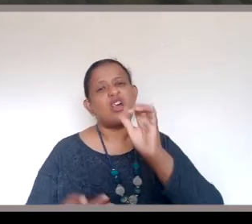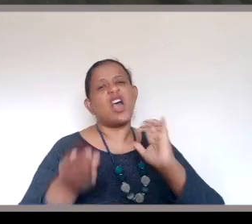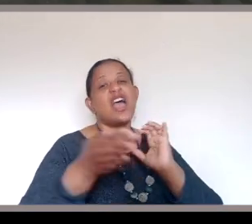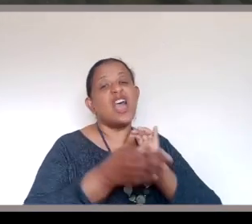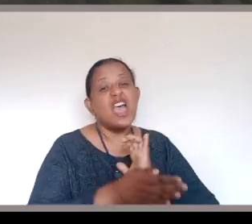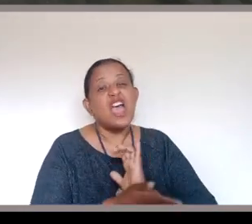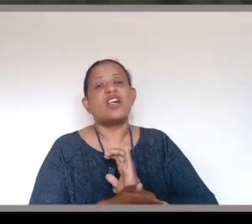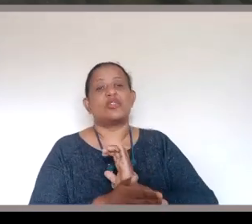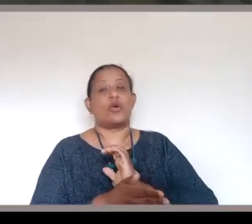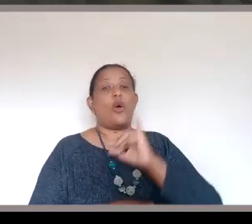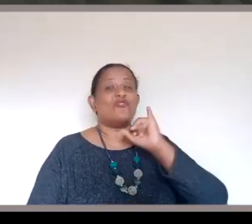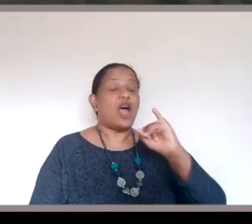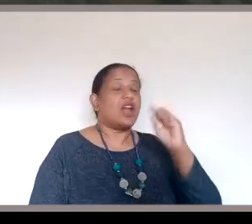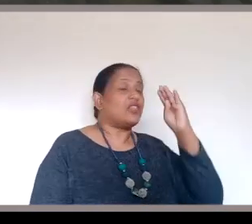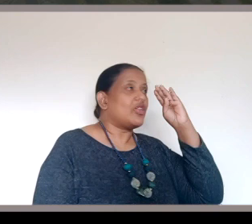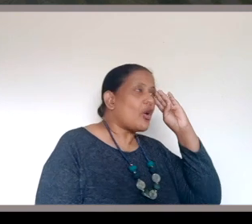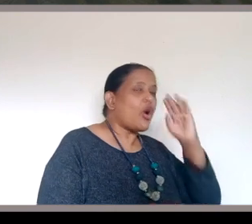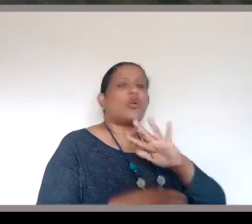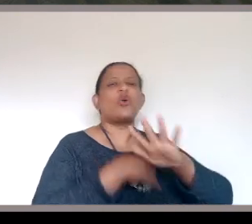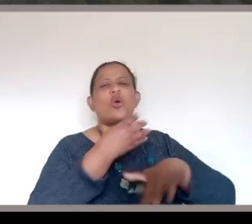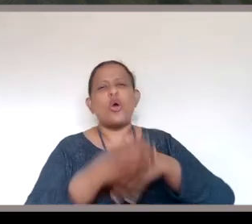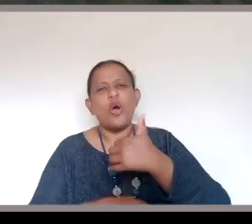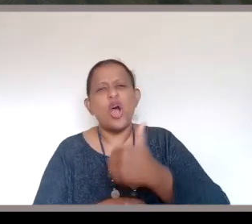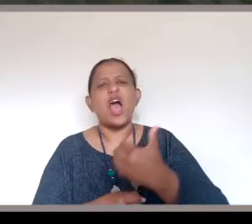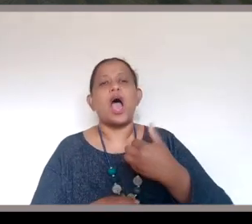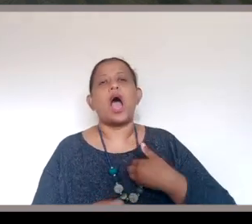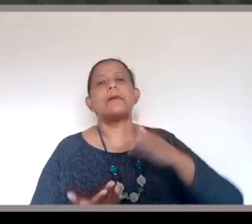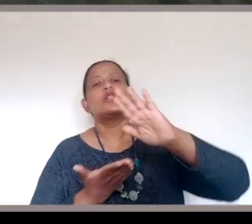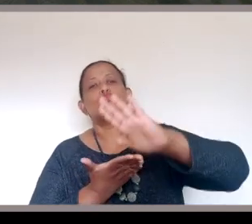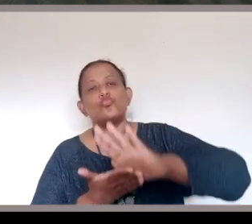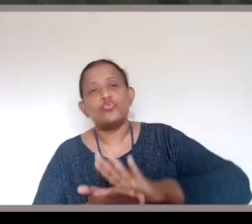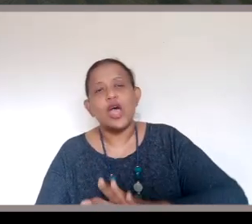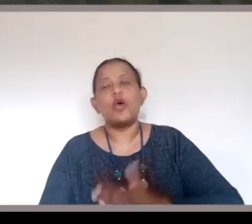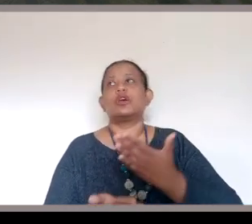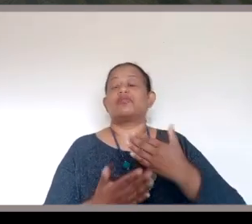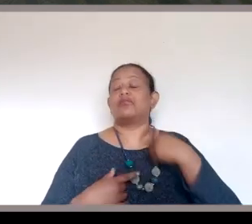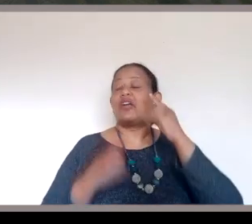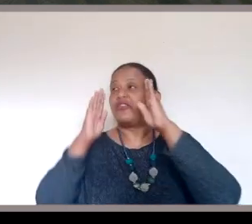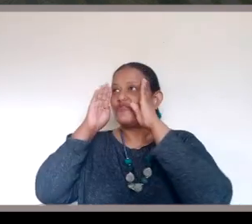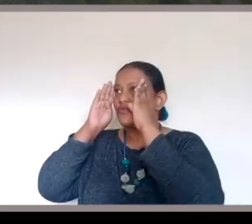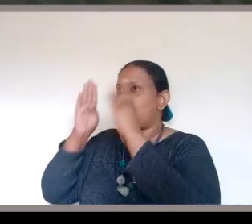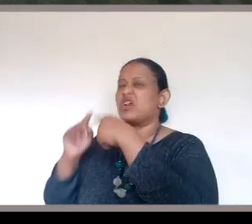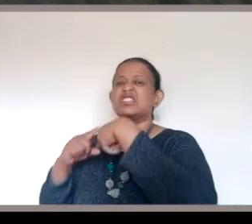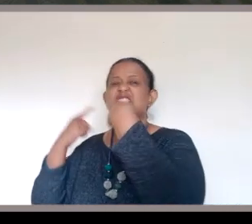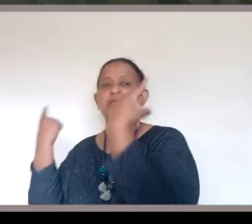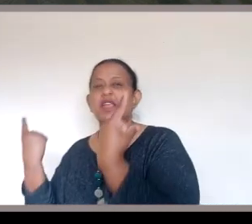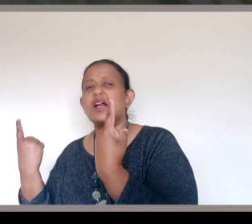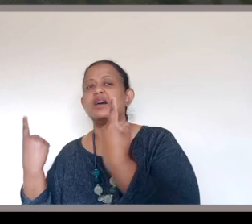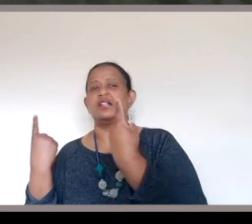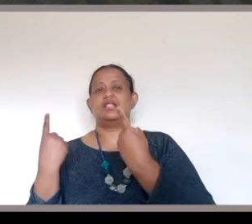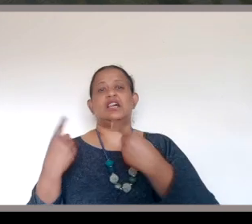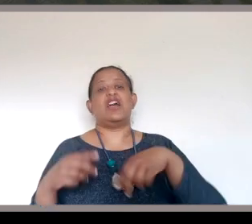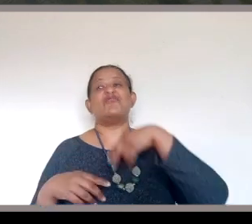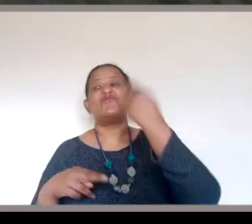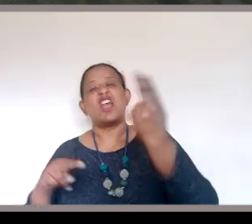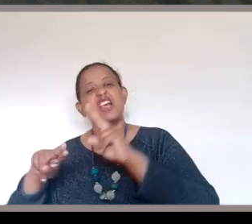in 1 Corinthians 10:13, God is faithful. He will not let you be tempted beyond